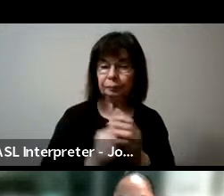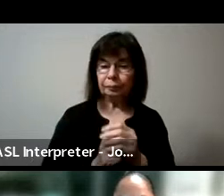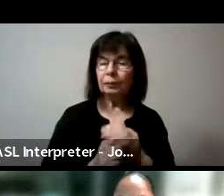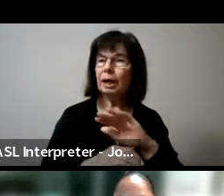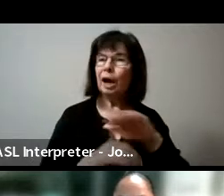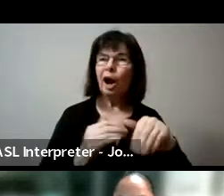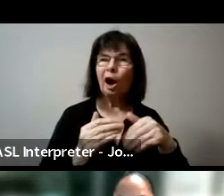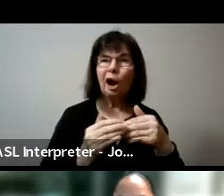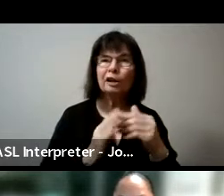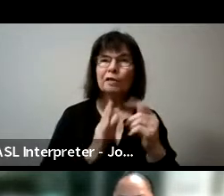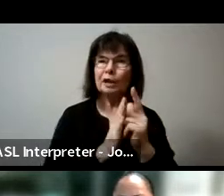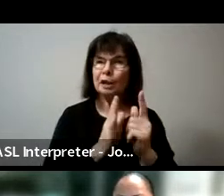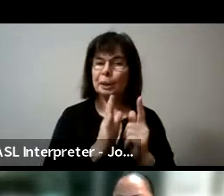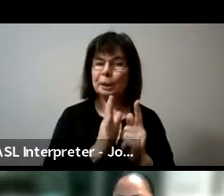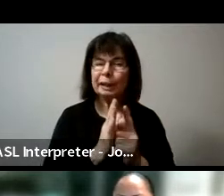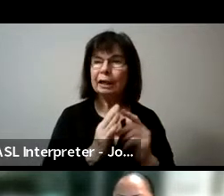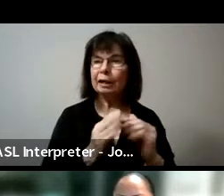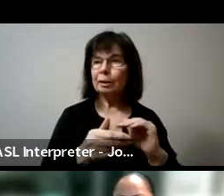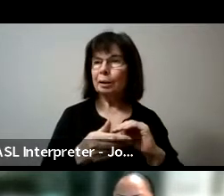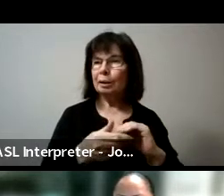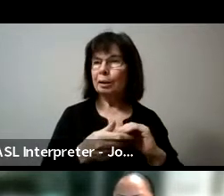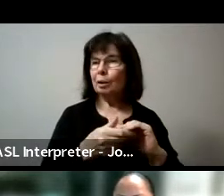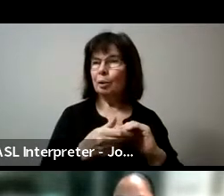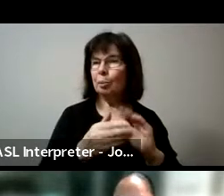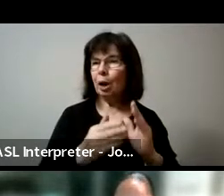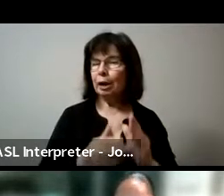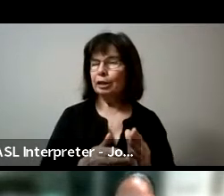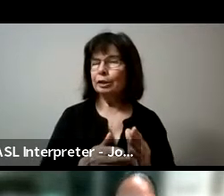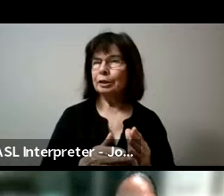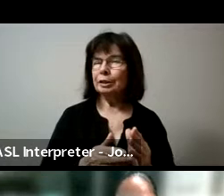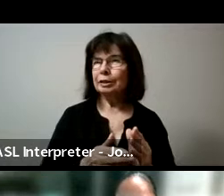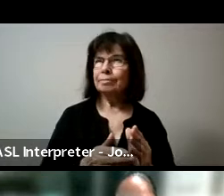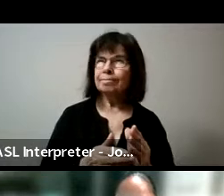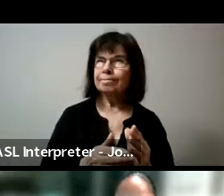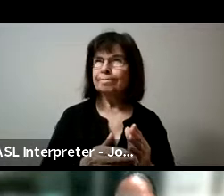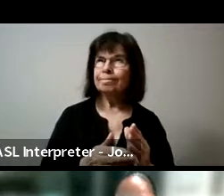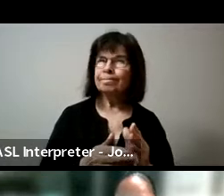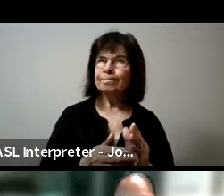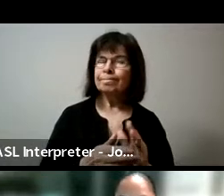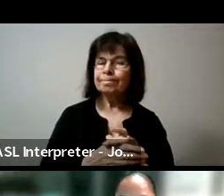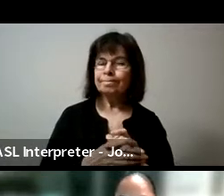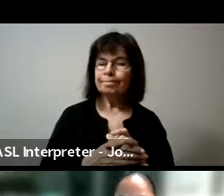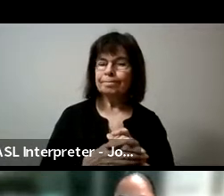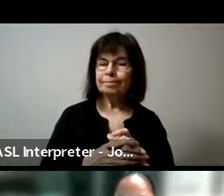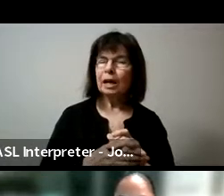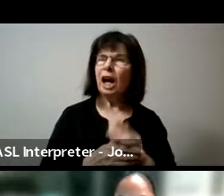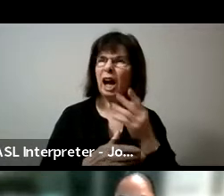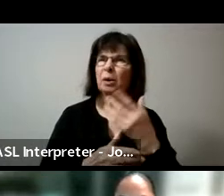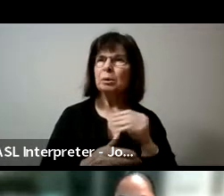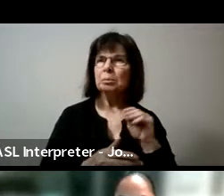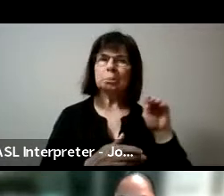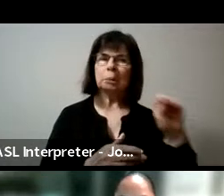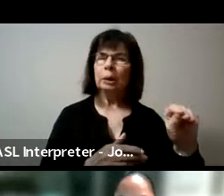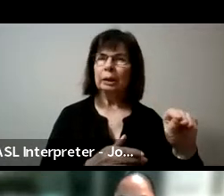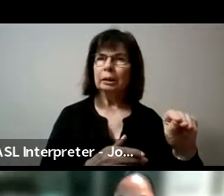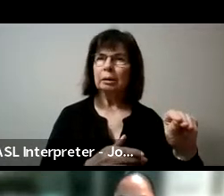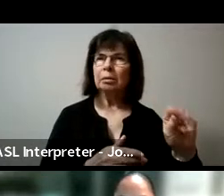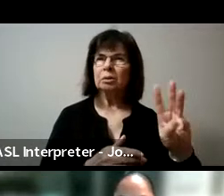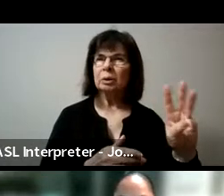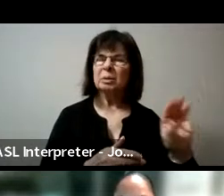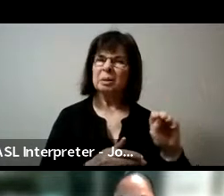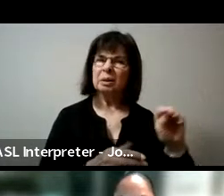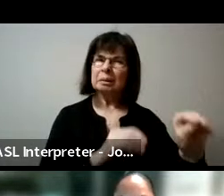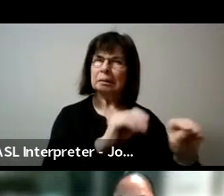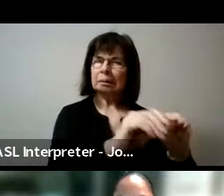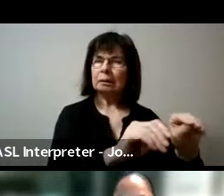legal partners, and I will try and put this in the website, but I'll share see if I can share